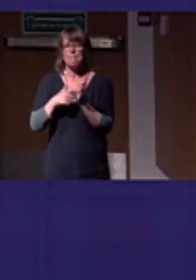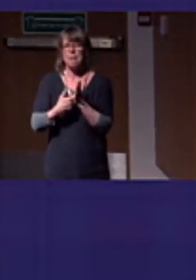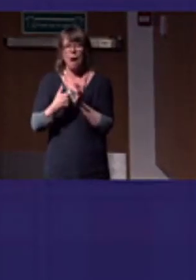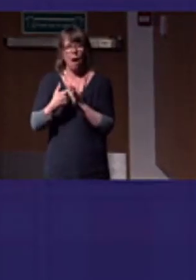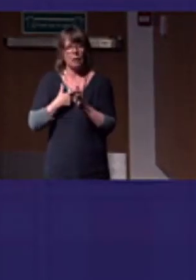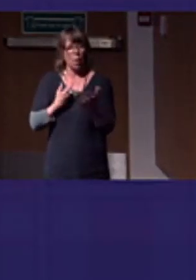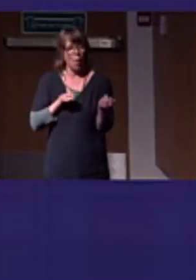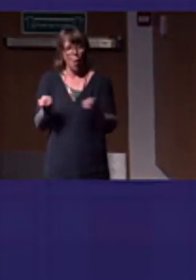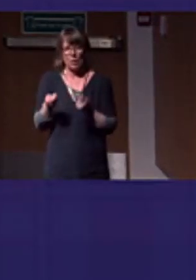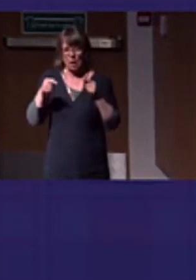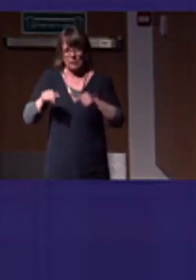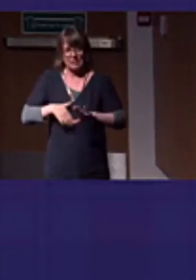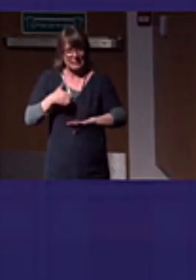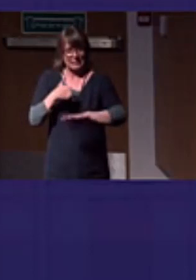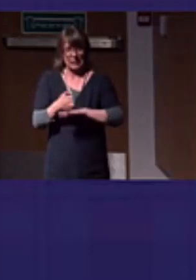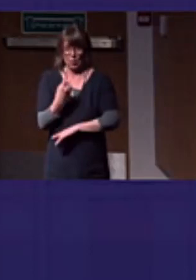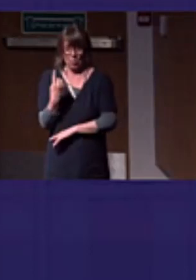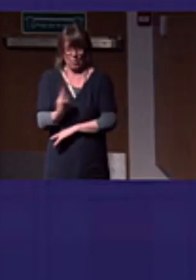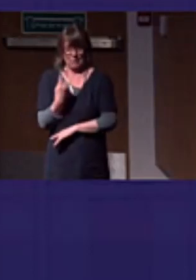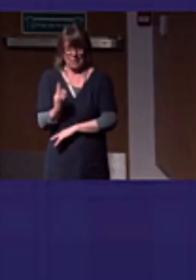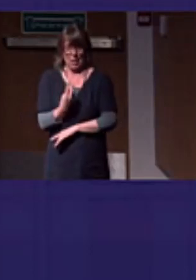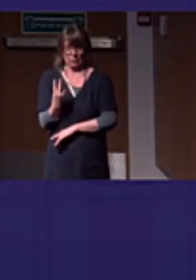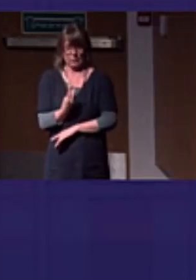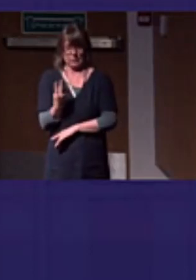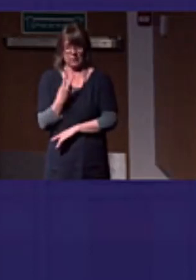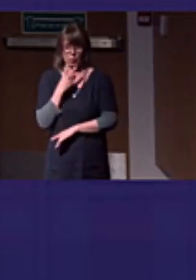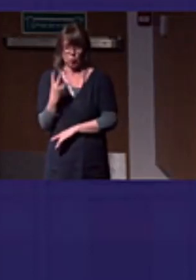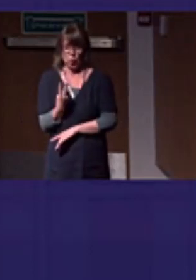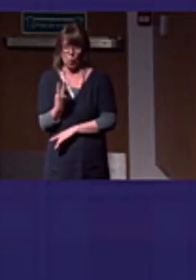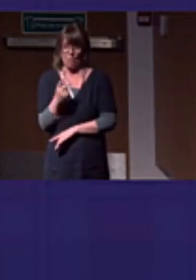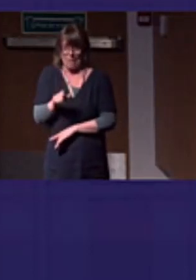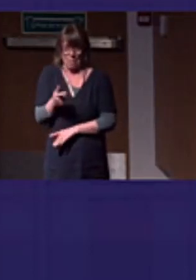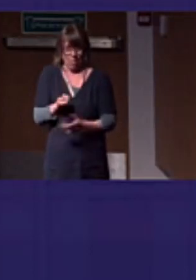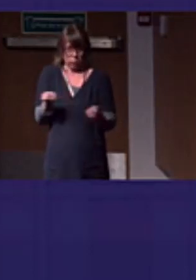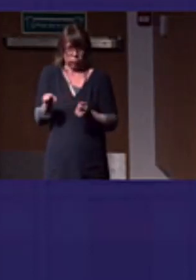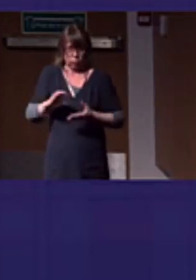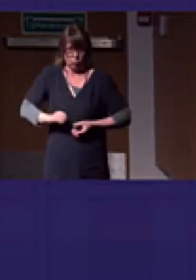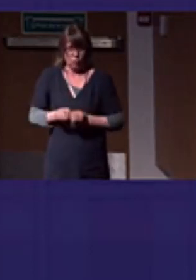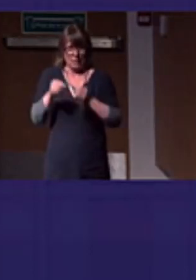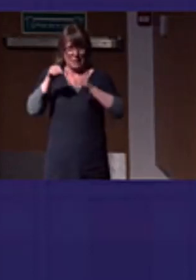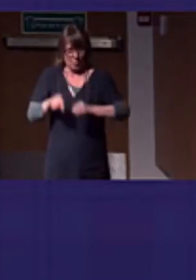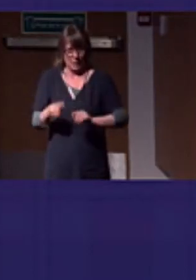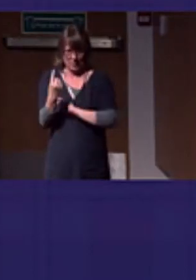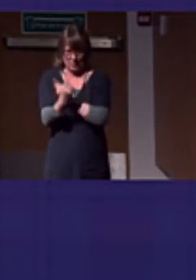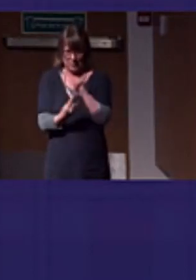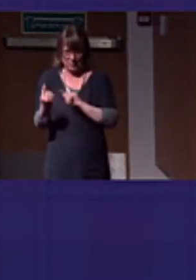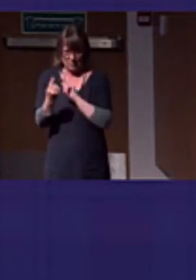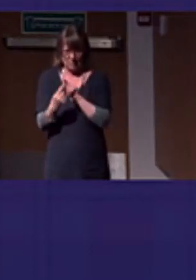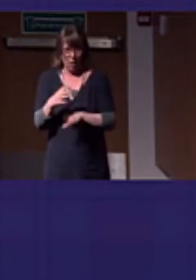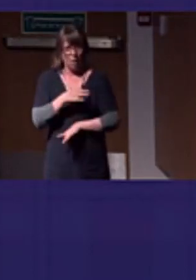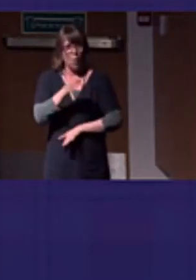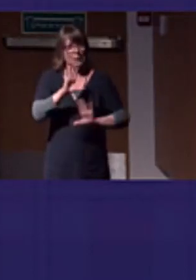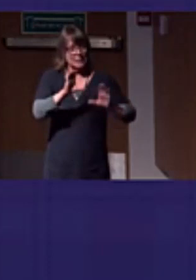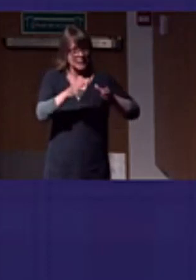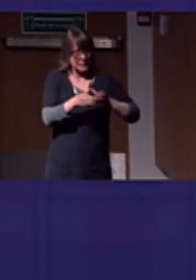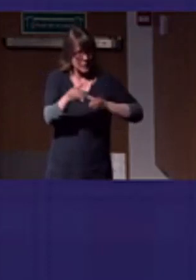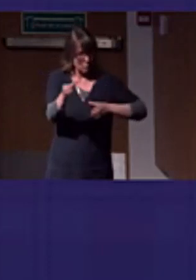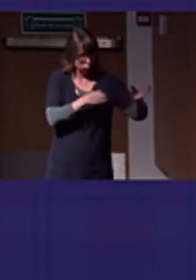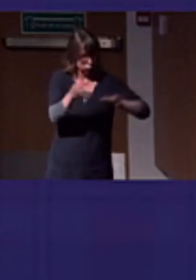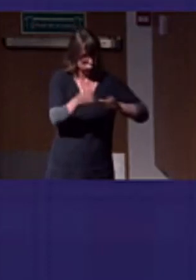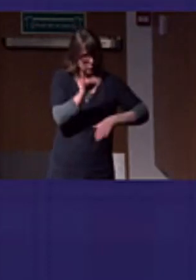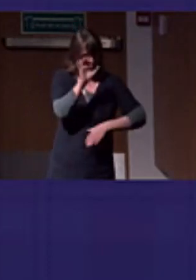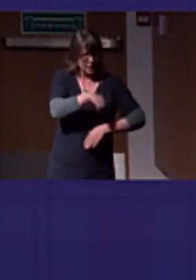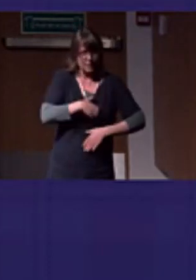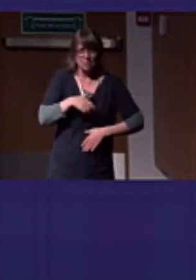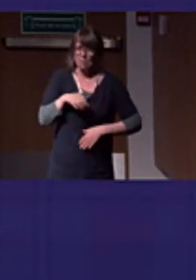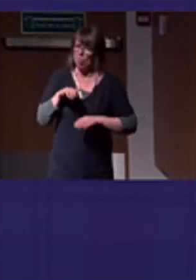on by themselves. This is a two-person startup operation. And they have an amazing team of volunteers who they've recruited. But they've given their